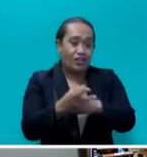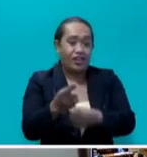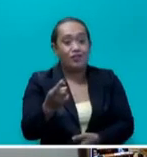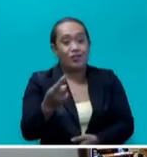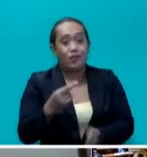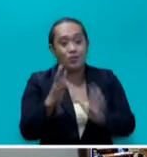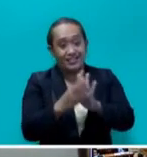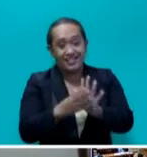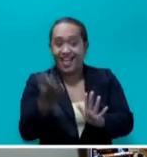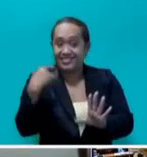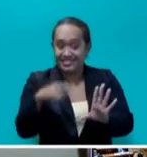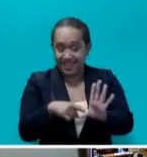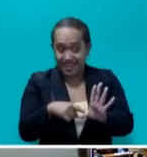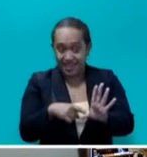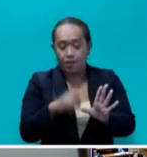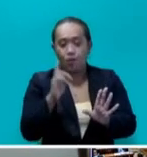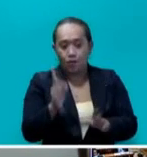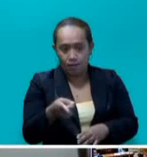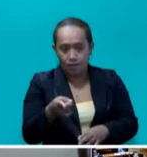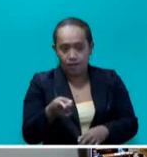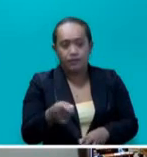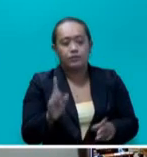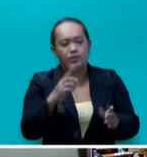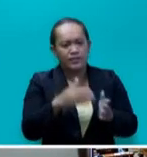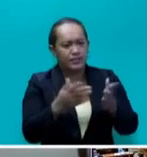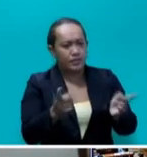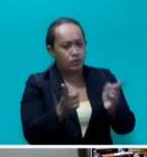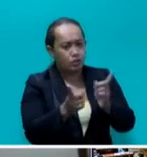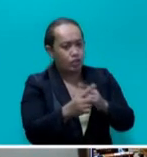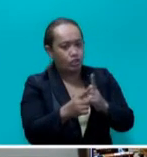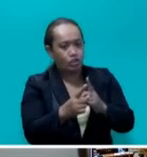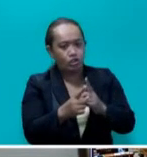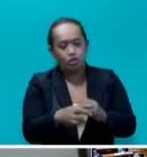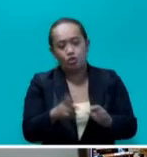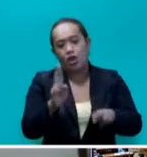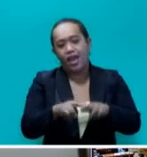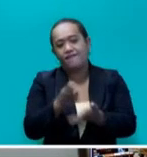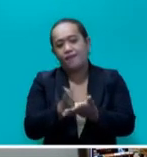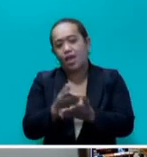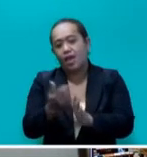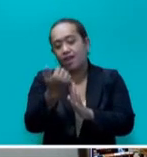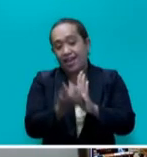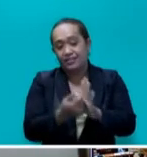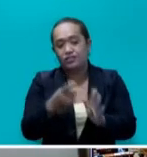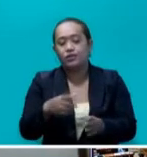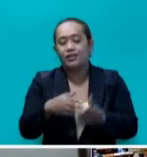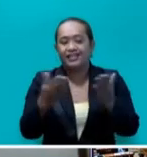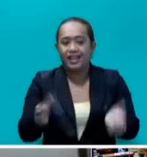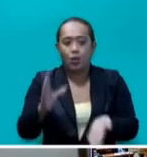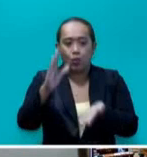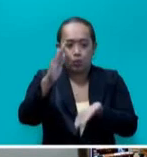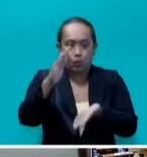That COVID-19 response amendment made changes to the Fiji National Provident Fund Act and reduced the rates of mandated contributions by employers